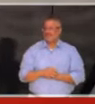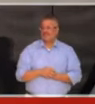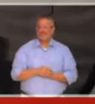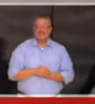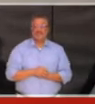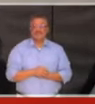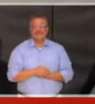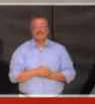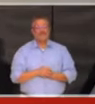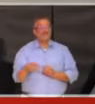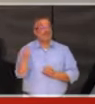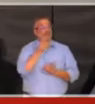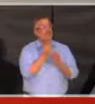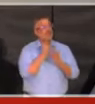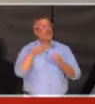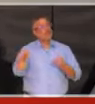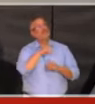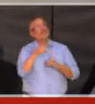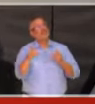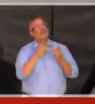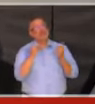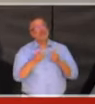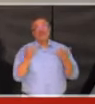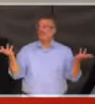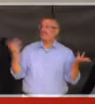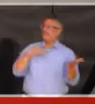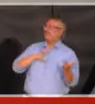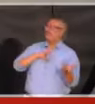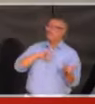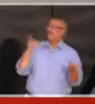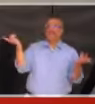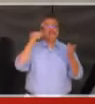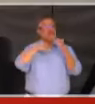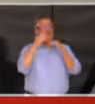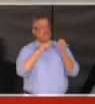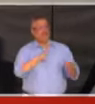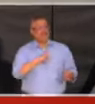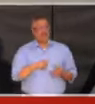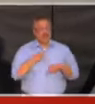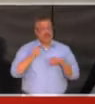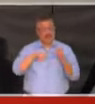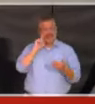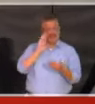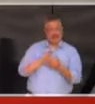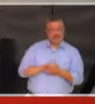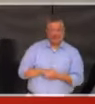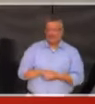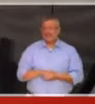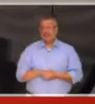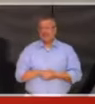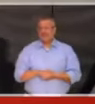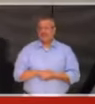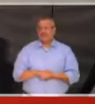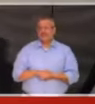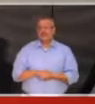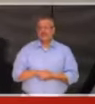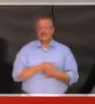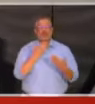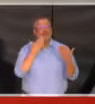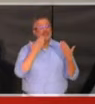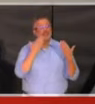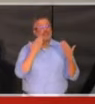By the way, where'd you get all the money for this damn place? This thing's off the charts. I can't believe it. Let me thank